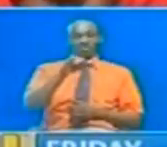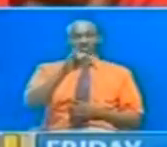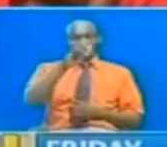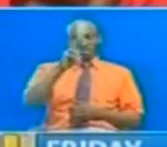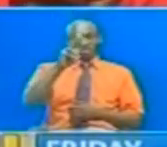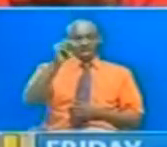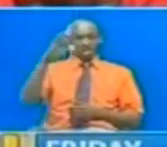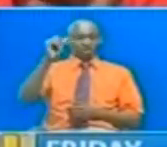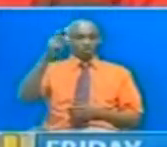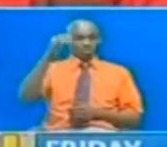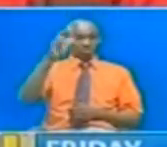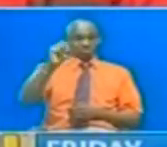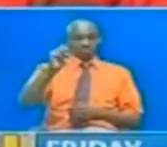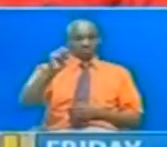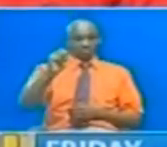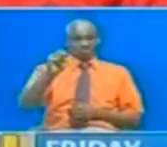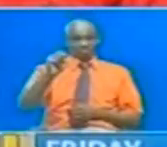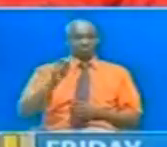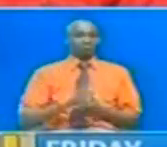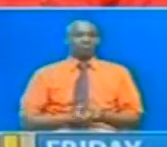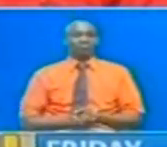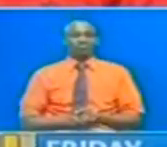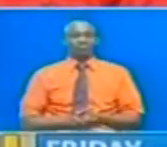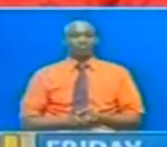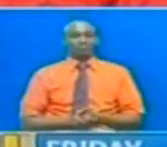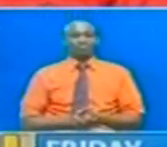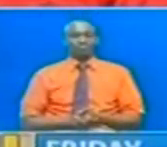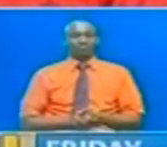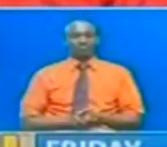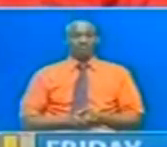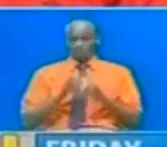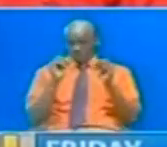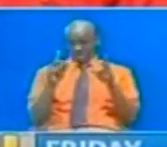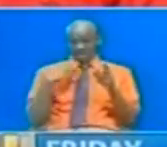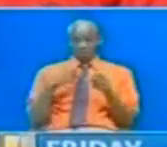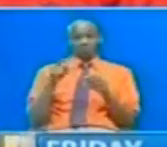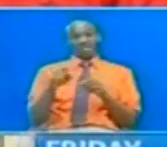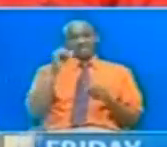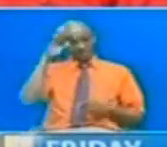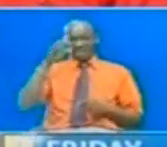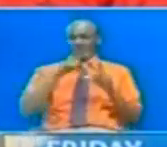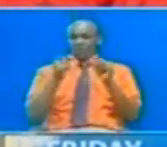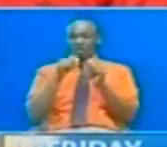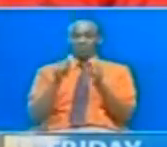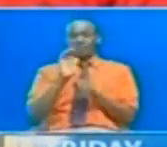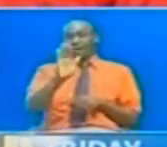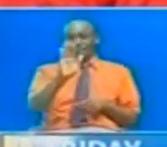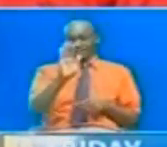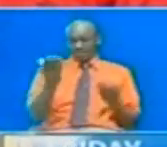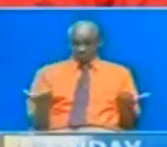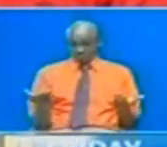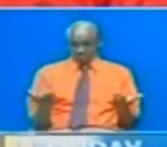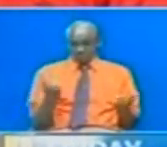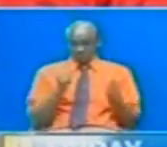not injunction, uh-huh. the junction, uh-huh. yes. Okay, Willis. Yes. All right, let's move on to your surprise word. Which is it